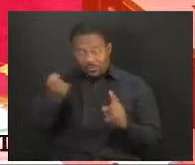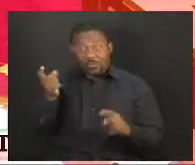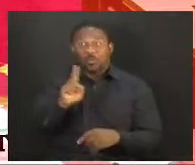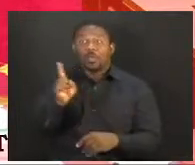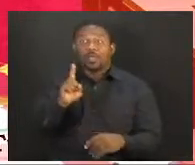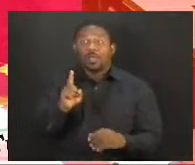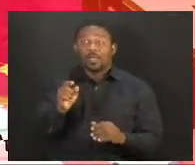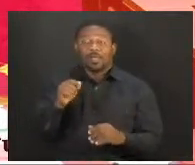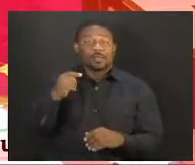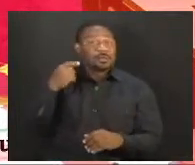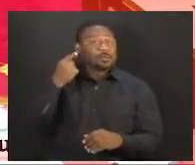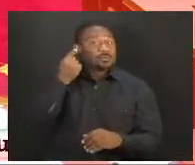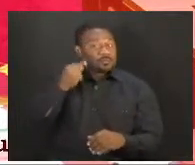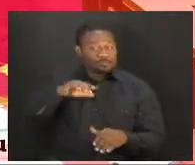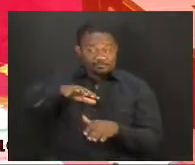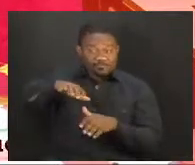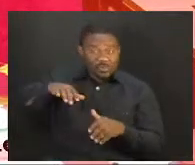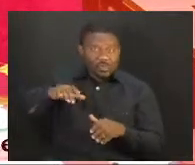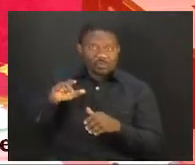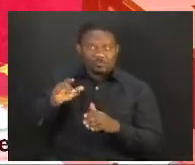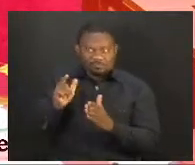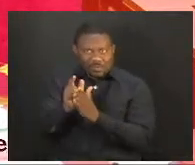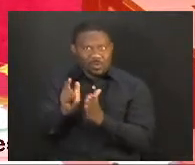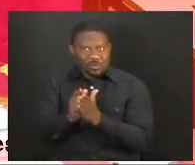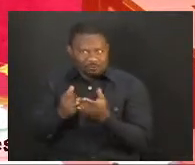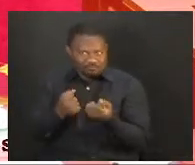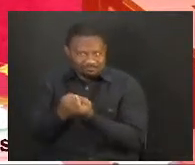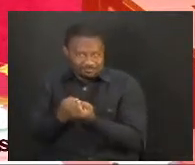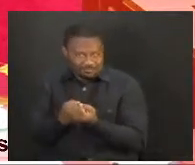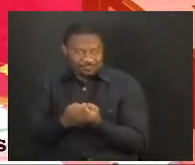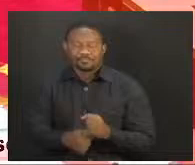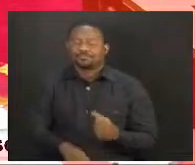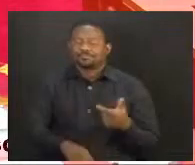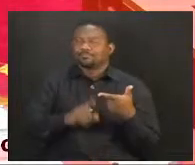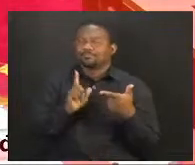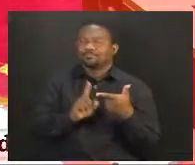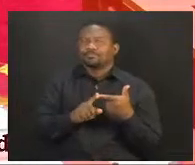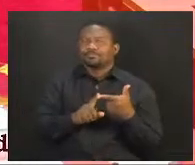Mr. Speaker, we have allocated